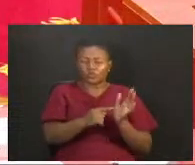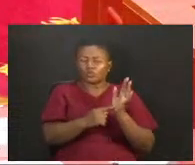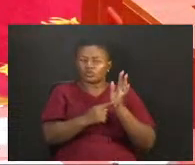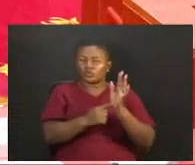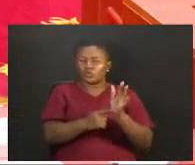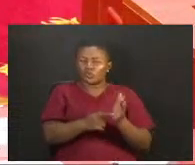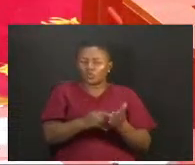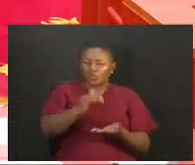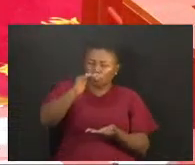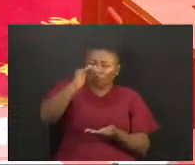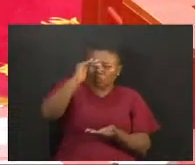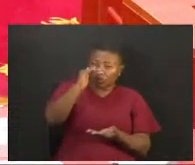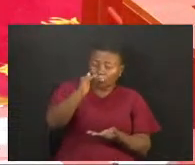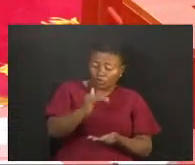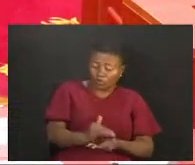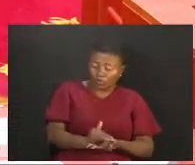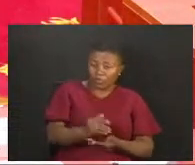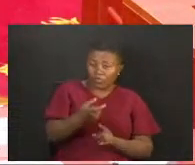decline from